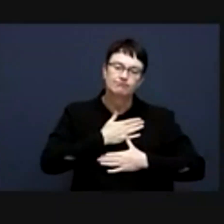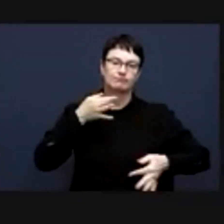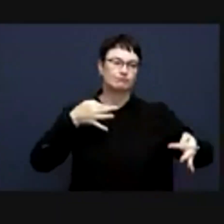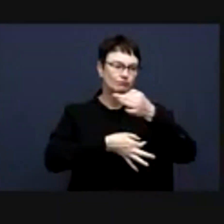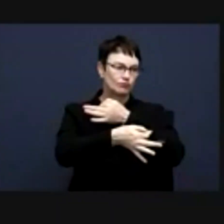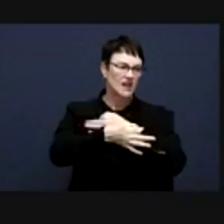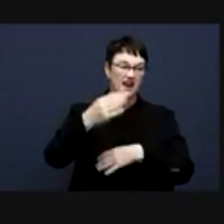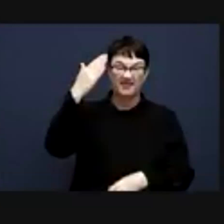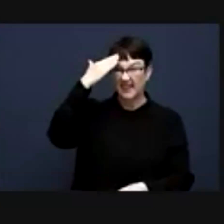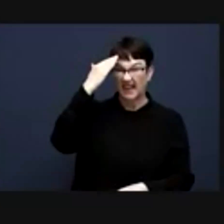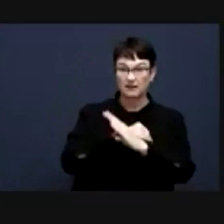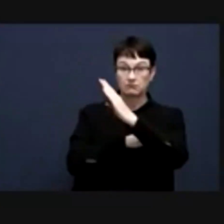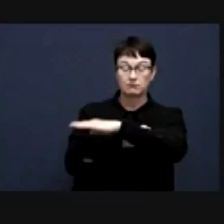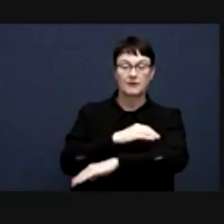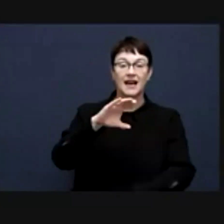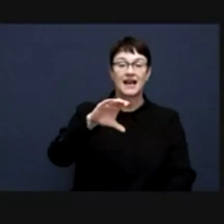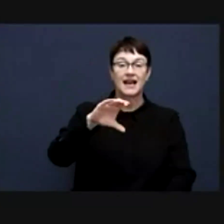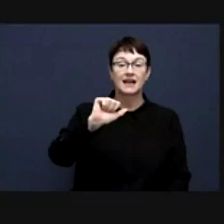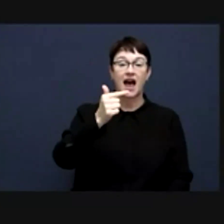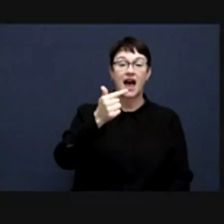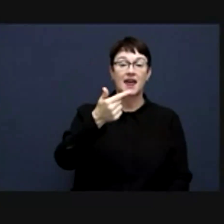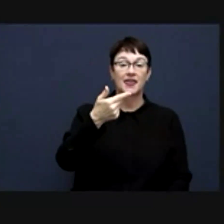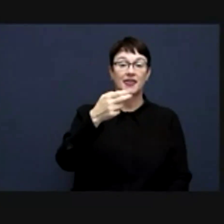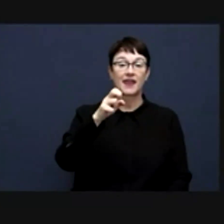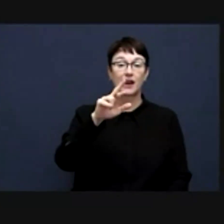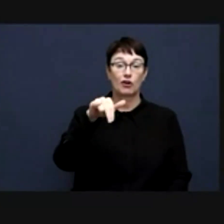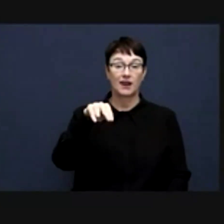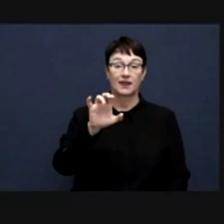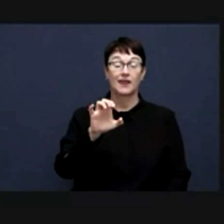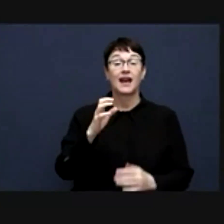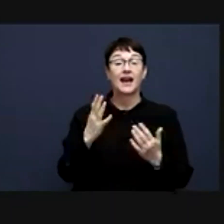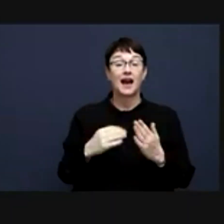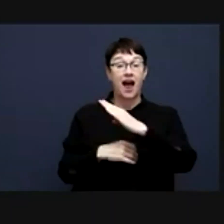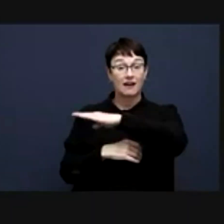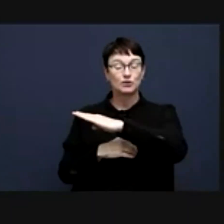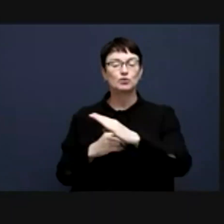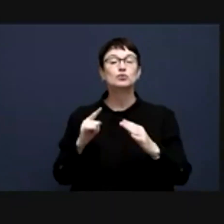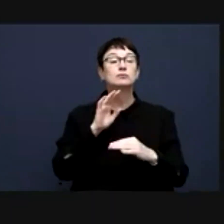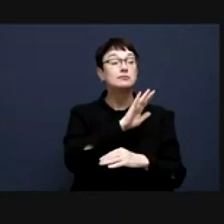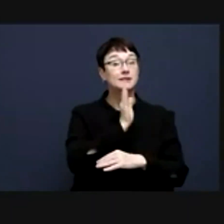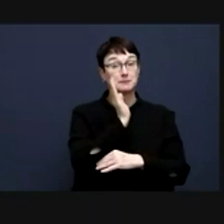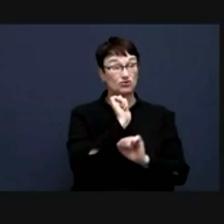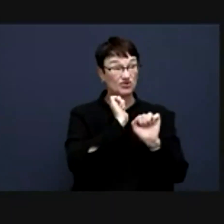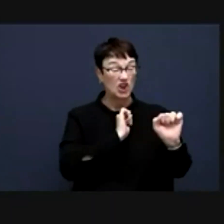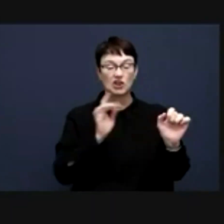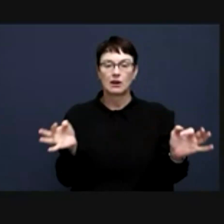us the afternoon to do your speech. So that's kind of a good collaboration between yes.